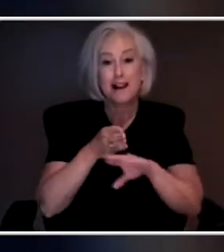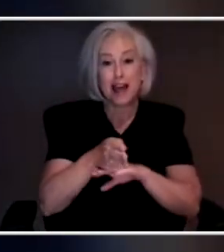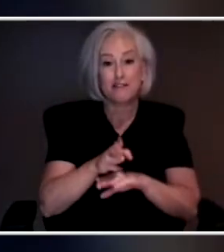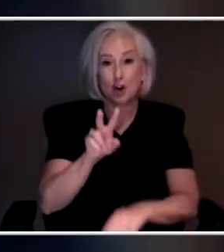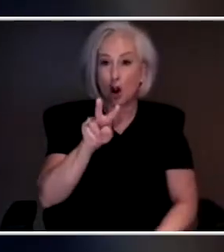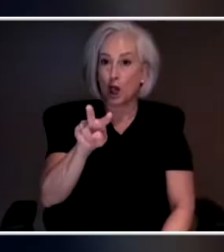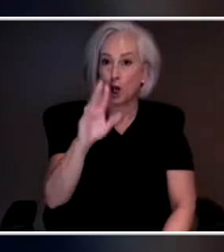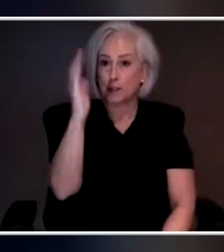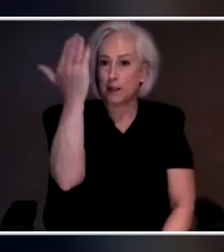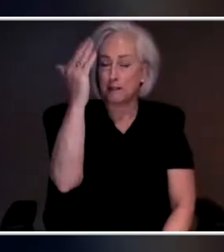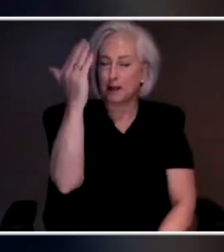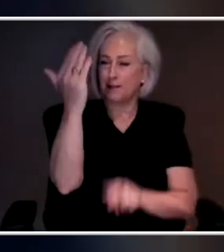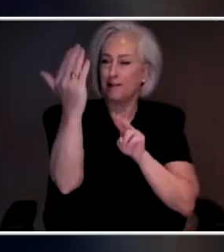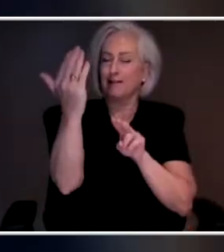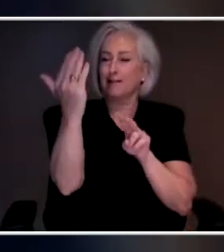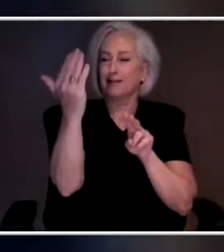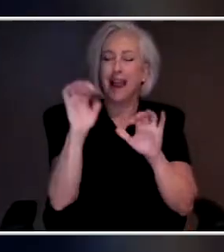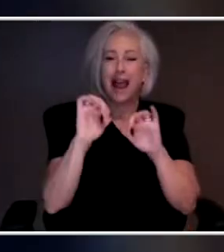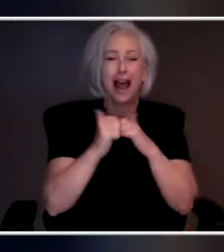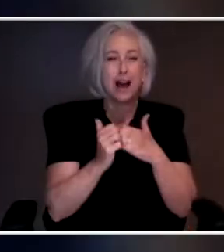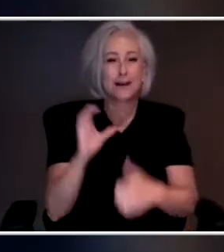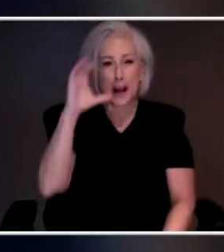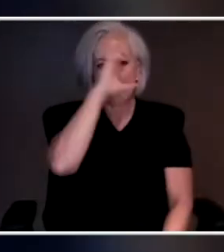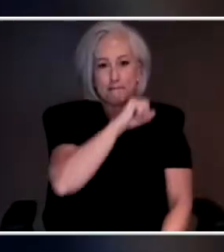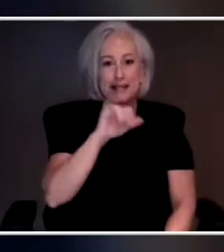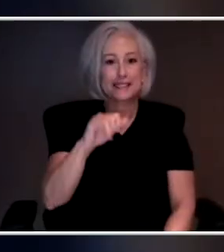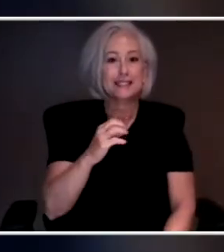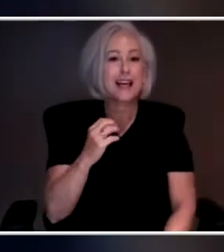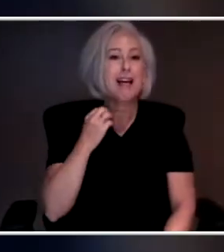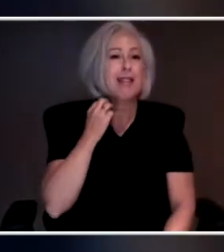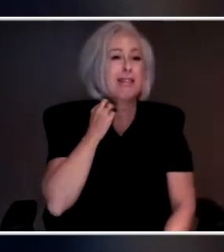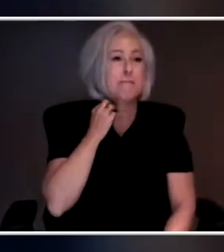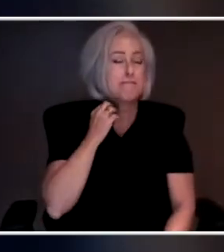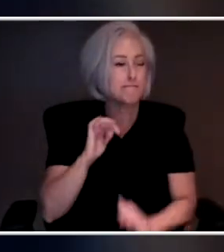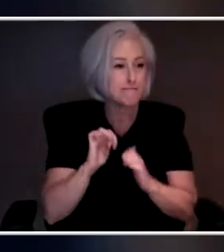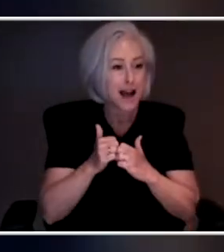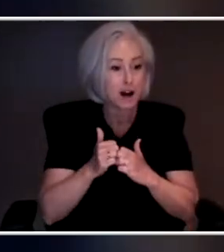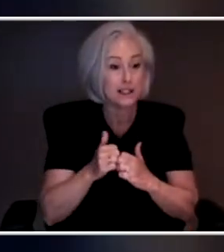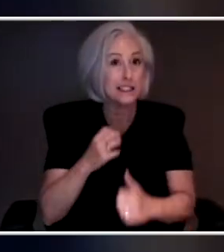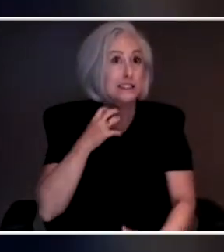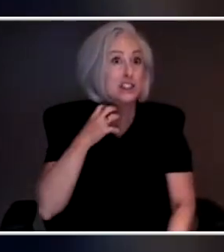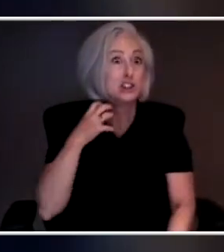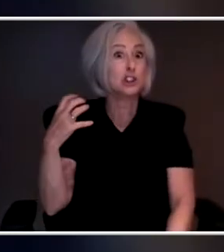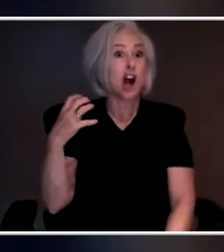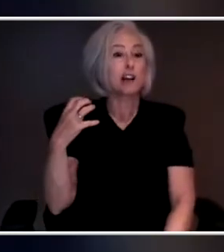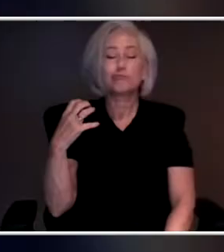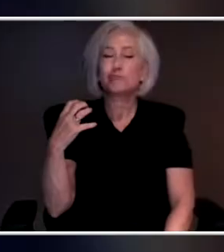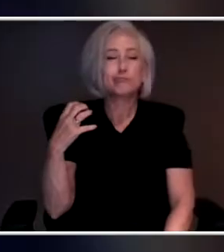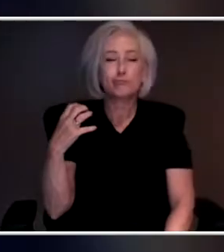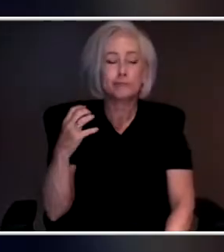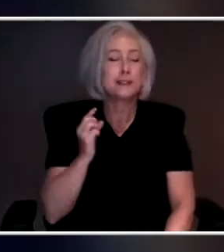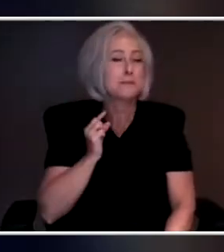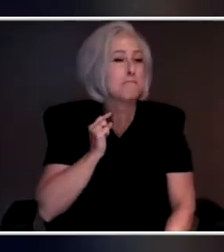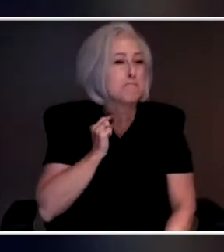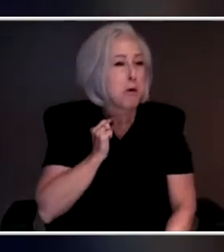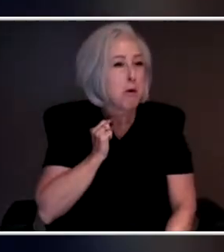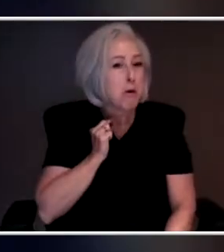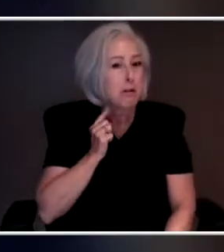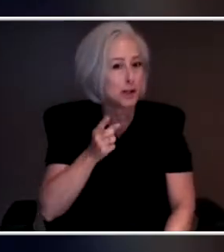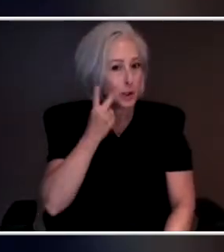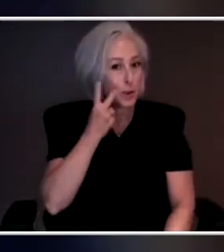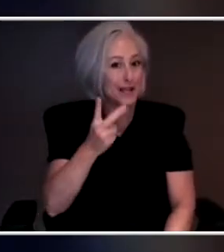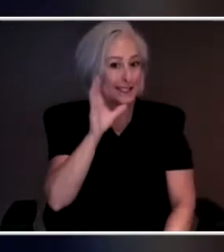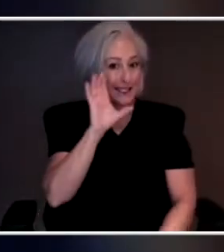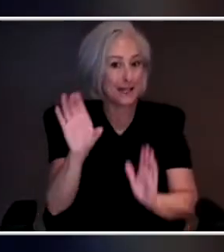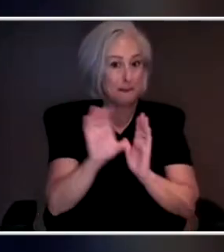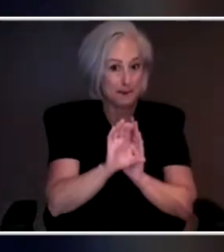how did I overlook that lump right there? I mean, it wasn't massive, but it was noticeable. And I think you have a photo that you can see what it looked